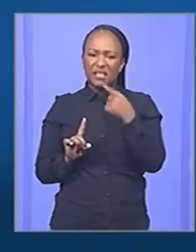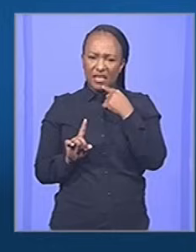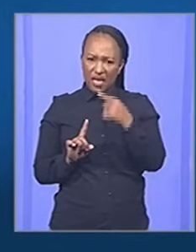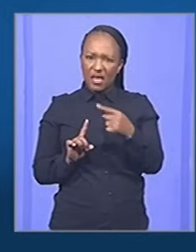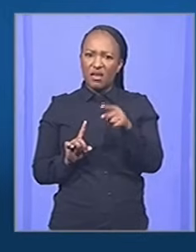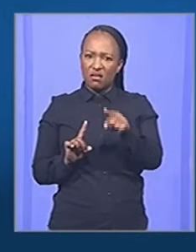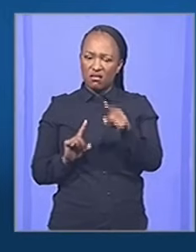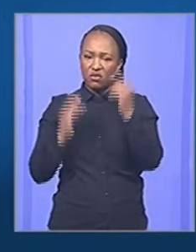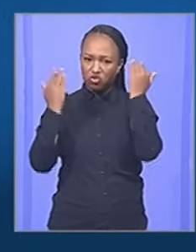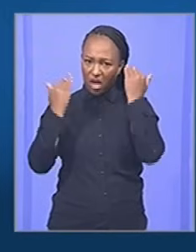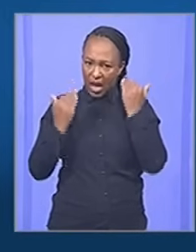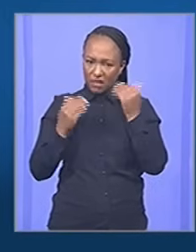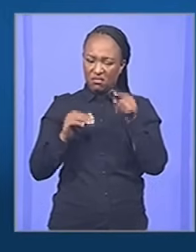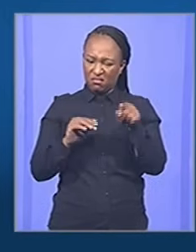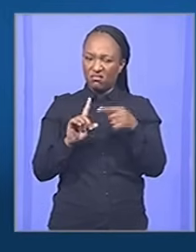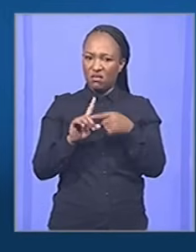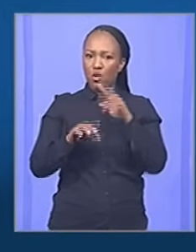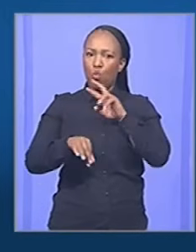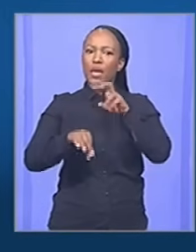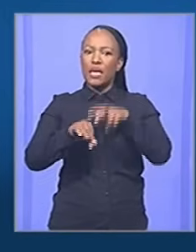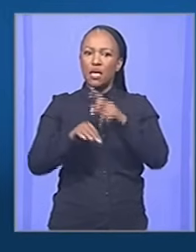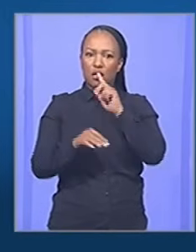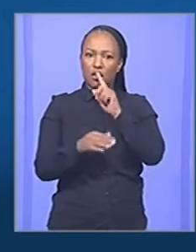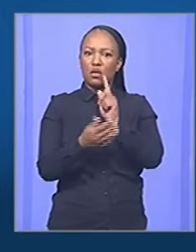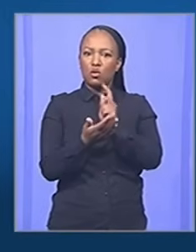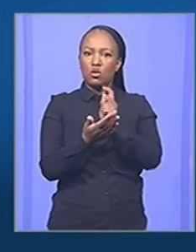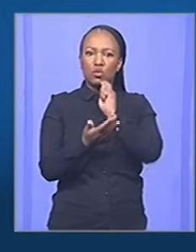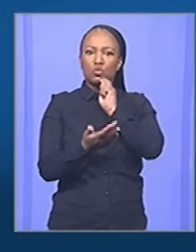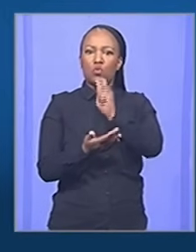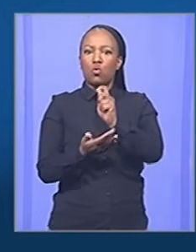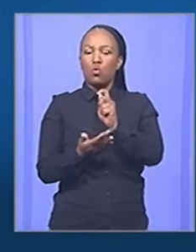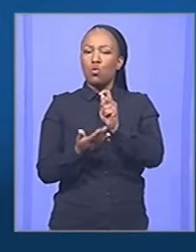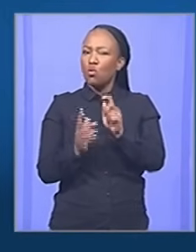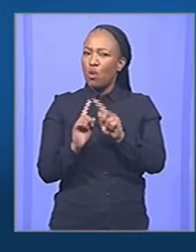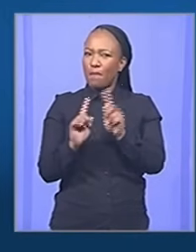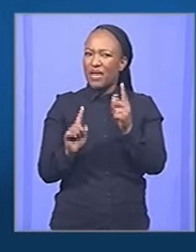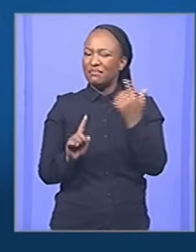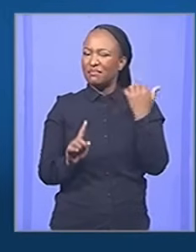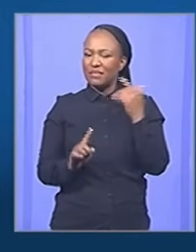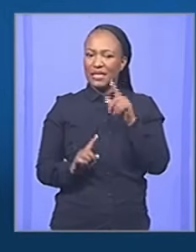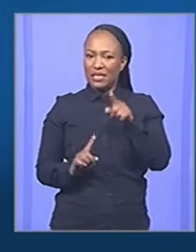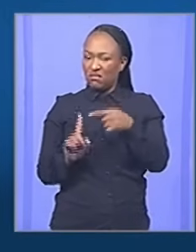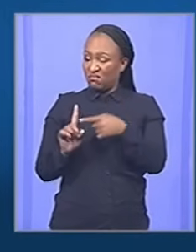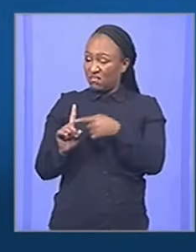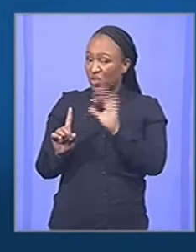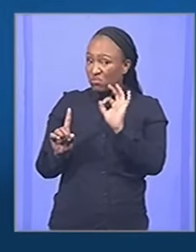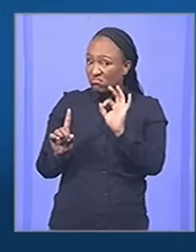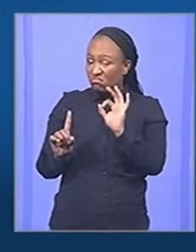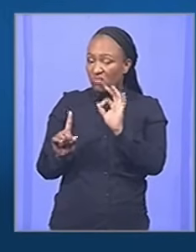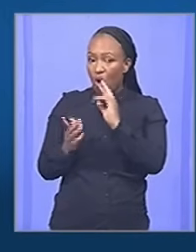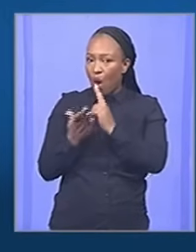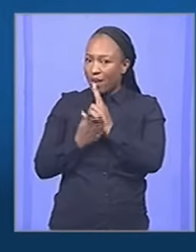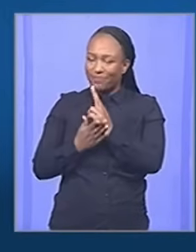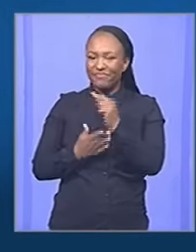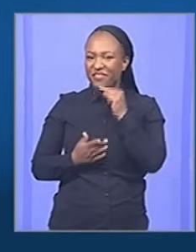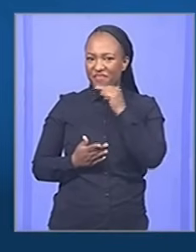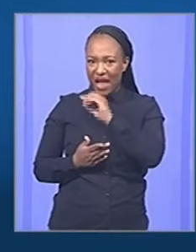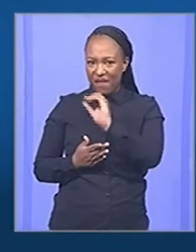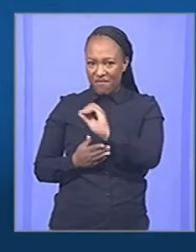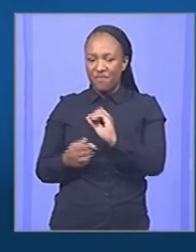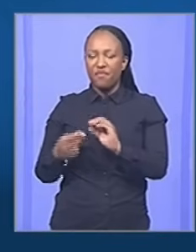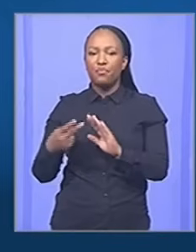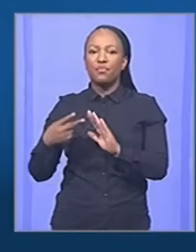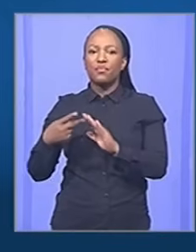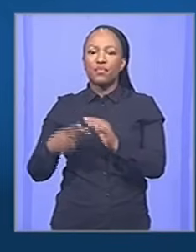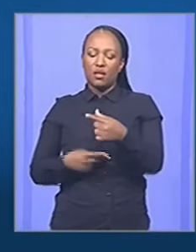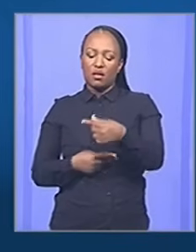hloka nnete seo se ra gore le mathomong o be apere letlalo la nku e upša e le phiri. Frederick Gafani yana o re